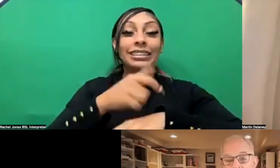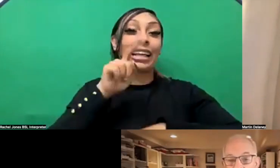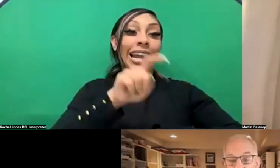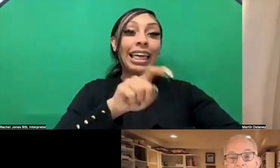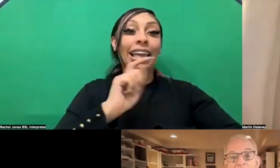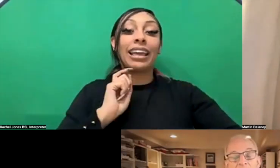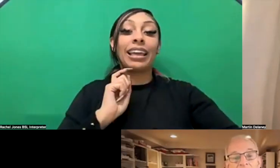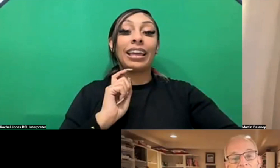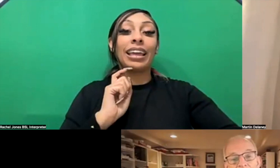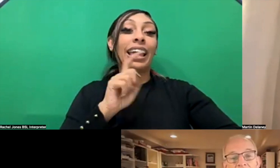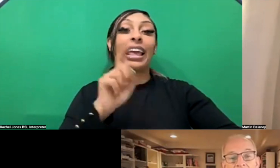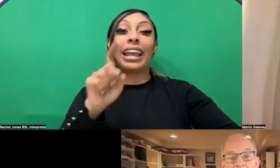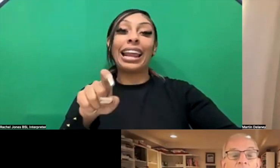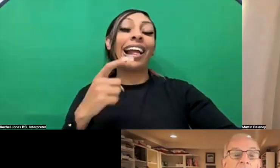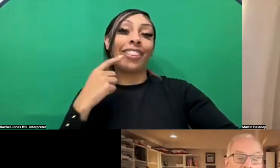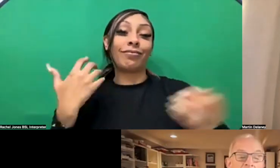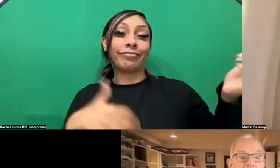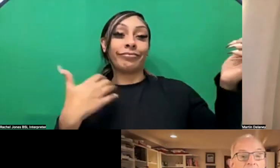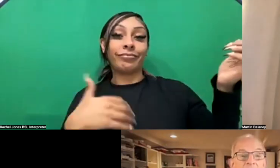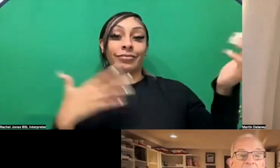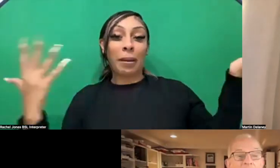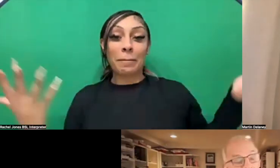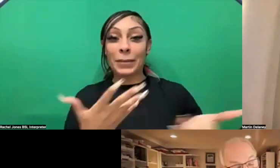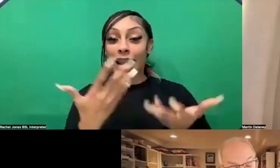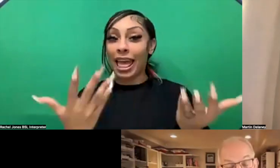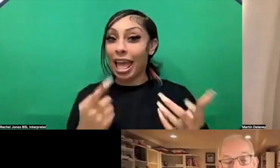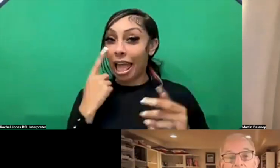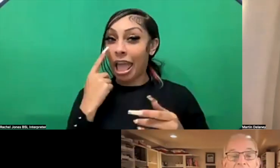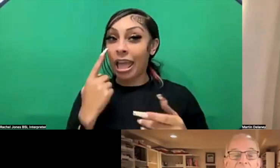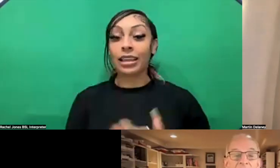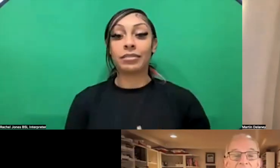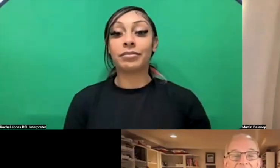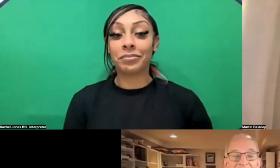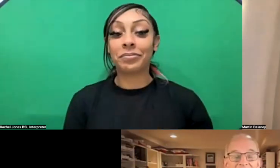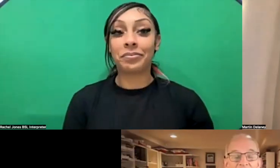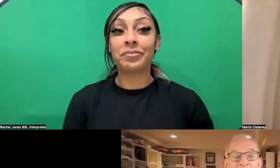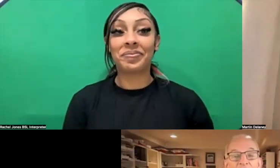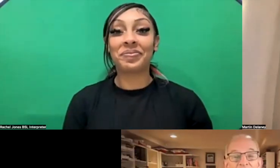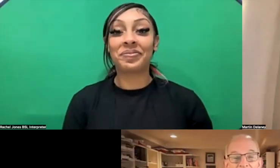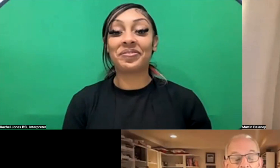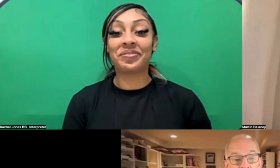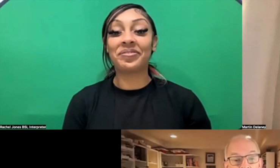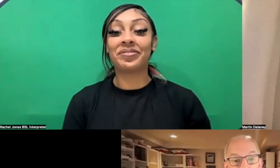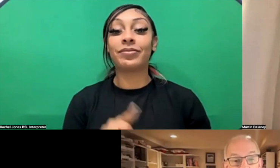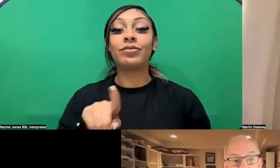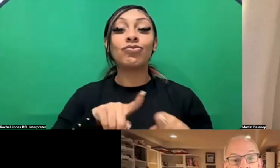select one of a number of them. And so anyway, this was an attempt. It was in large part an attempt to recreate some of the experiences I